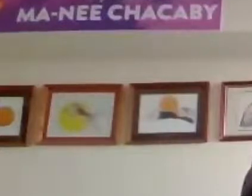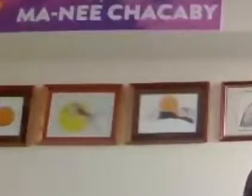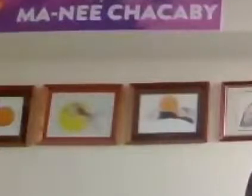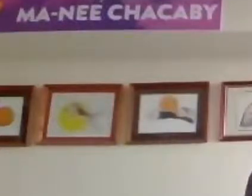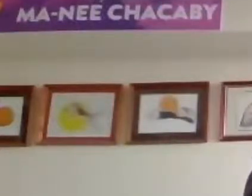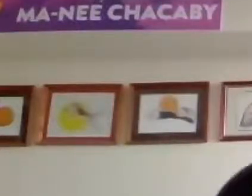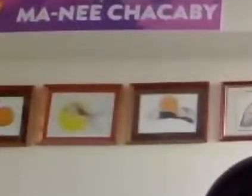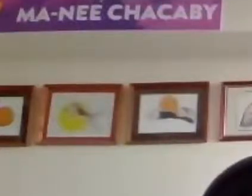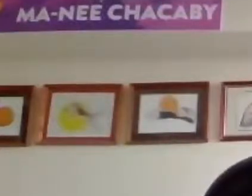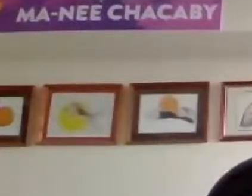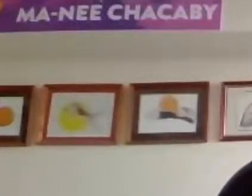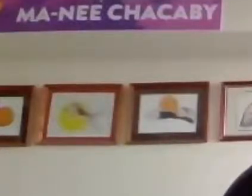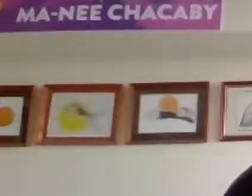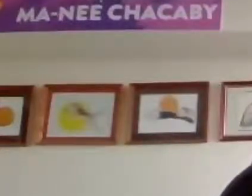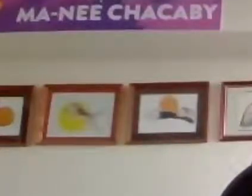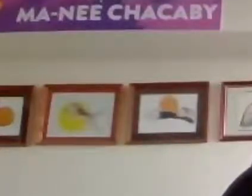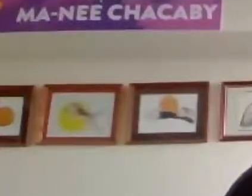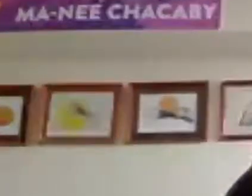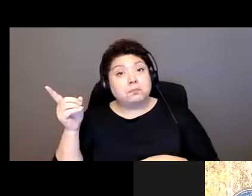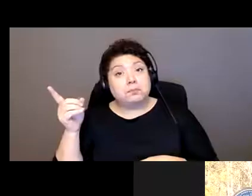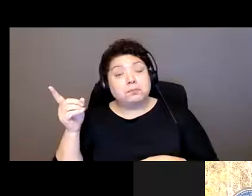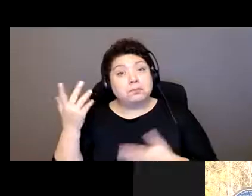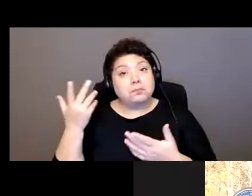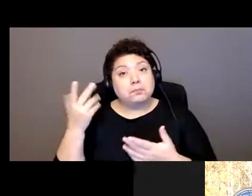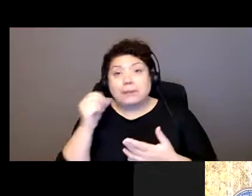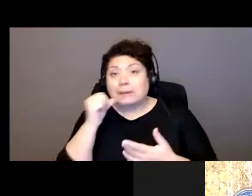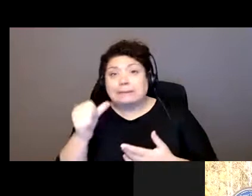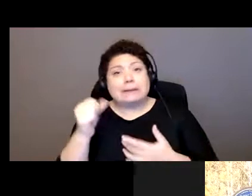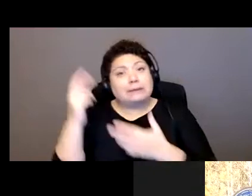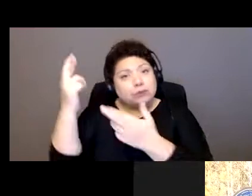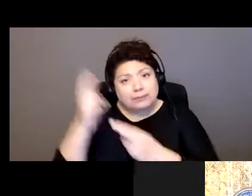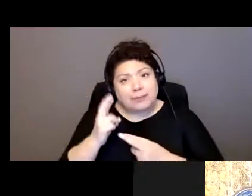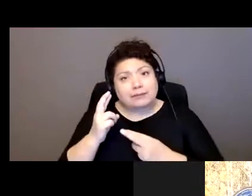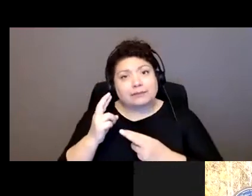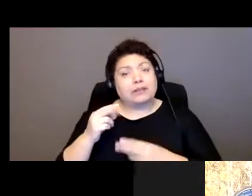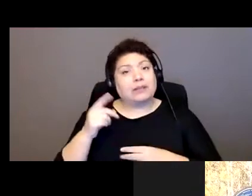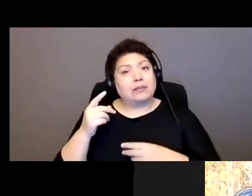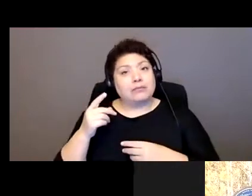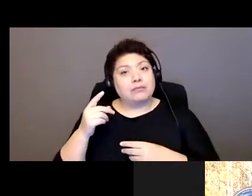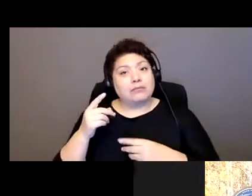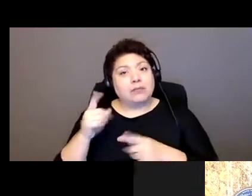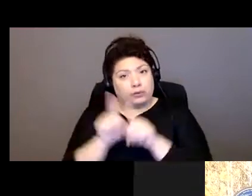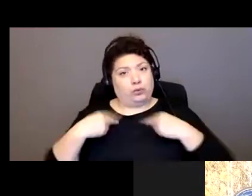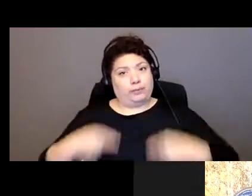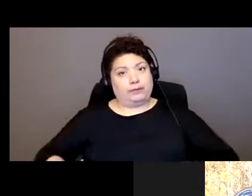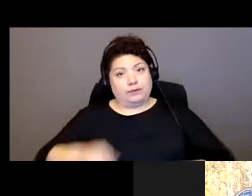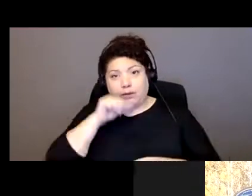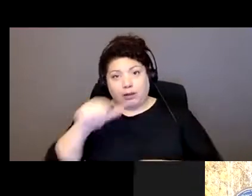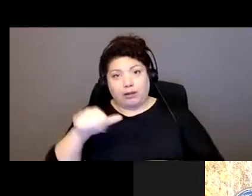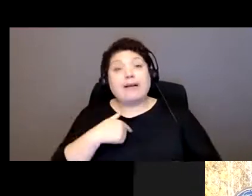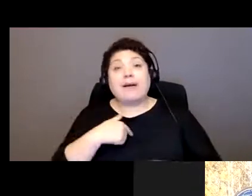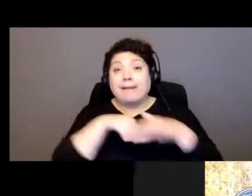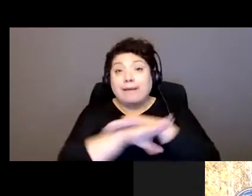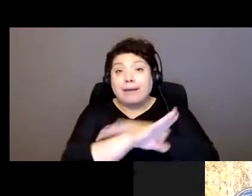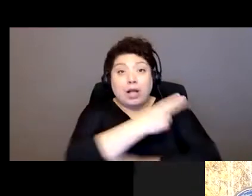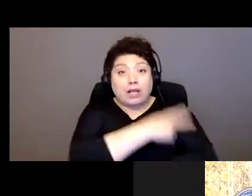They just treated me like I was not a person. So that's why I don't like going to hospitals. I will not go there unless I